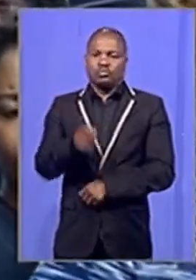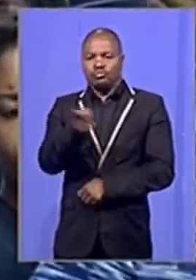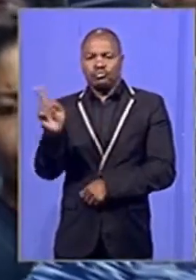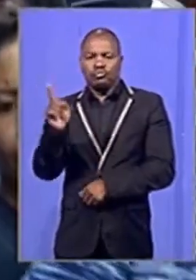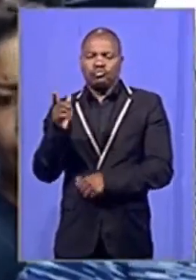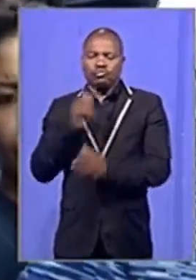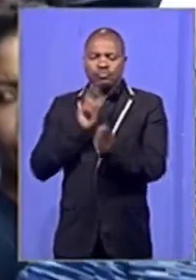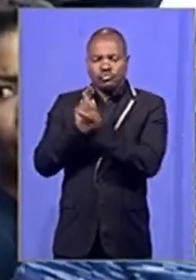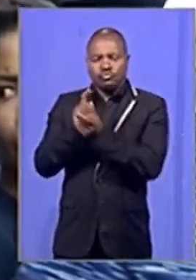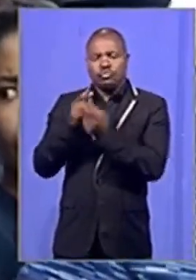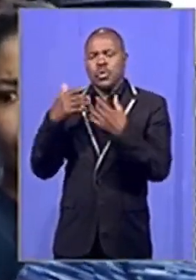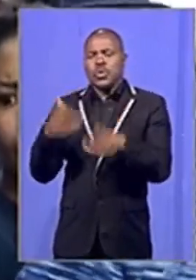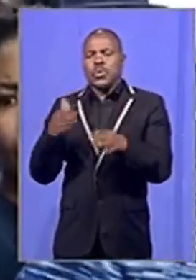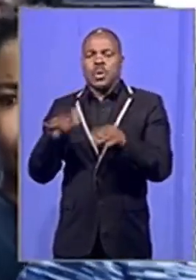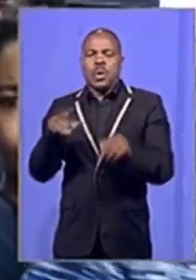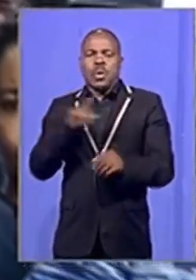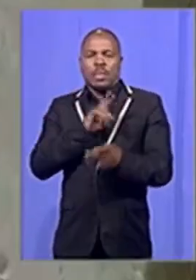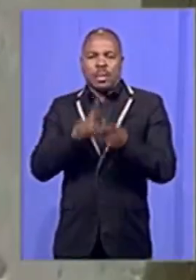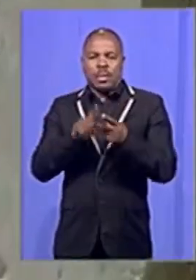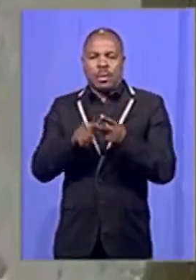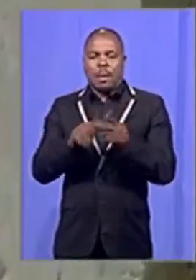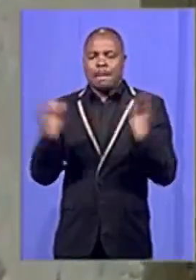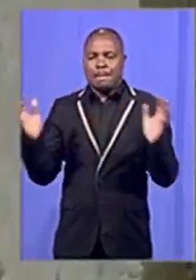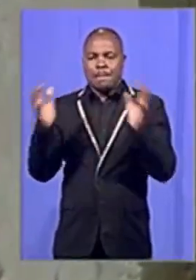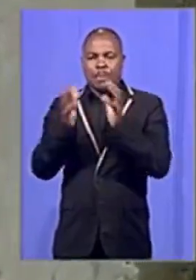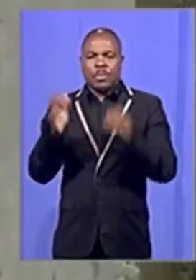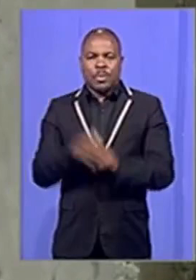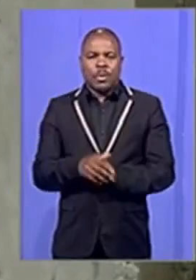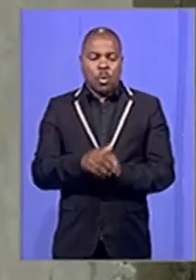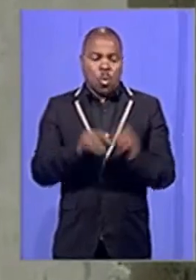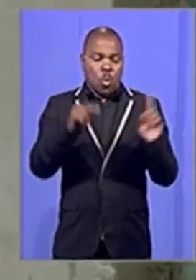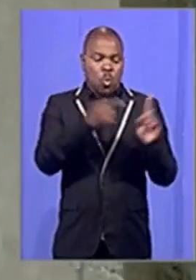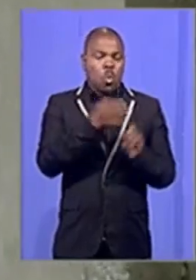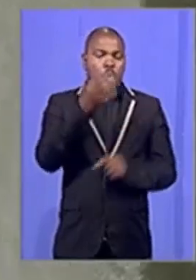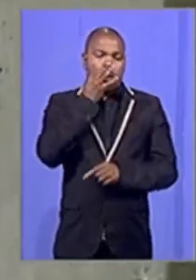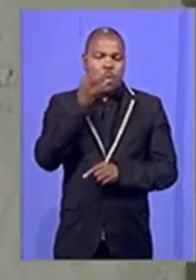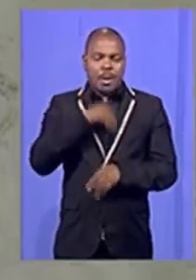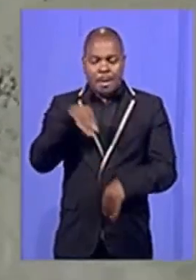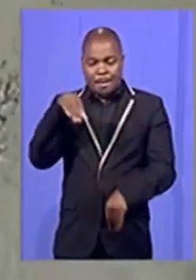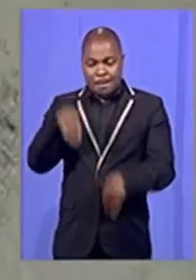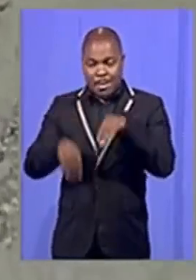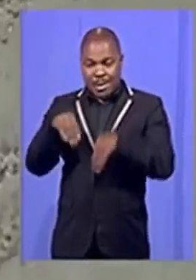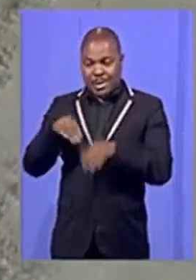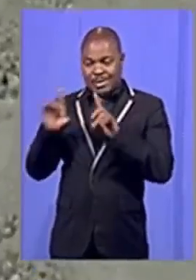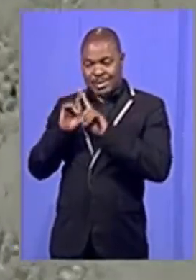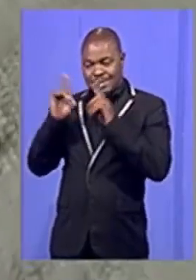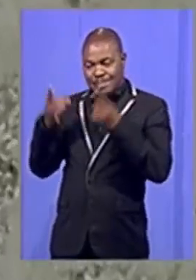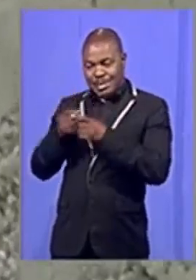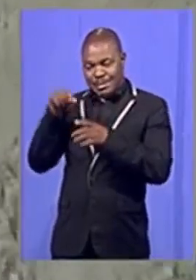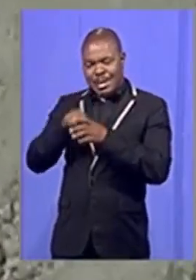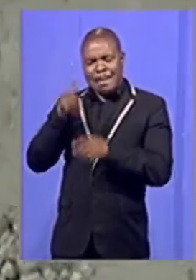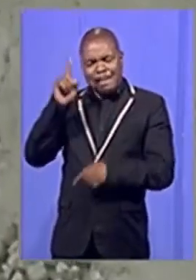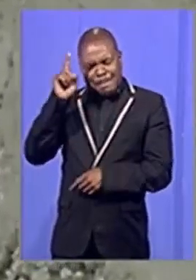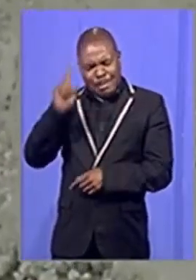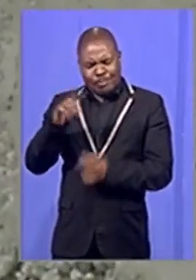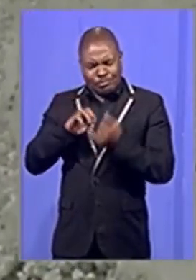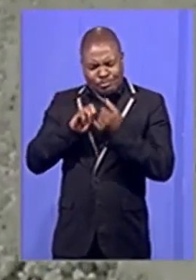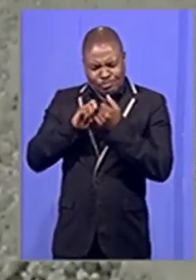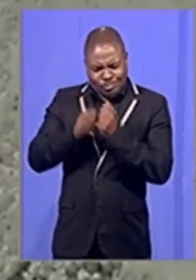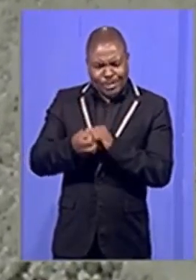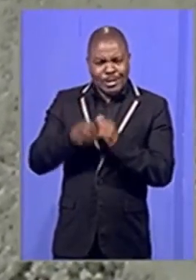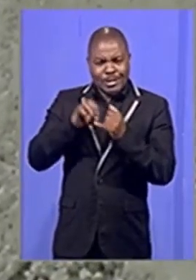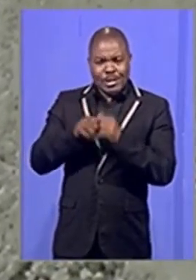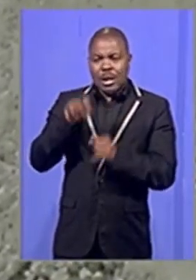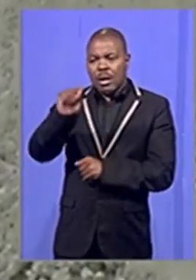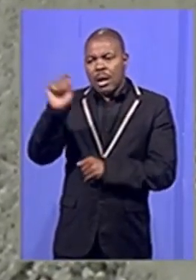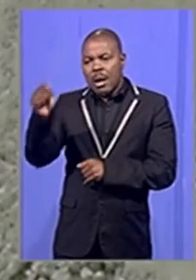in full force as some form of business. Bo tlhalositse gape fa lefapha la diminerale le tshwanetse go itsotsogopanya go netefatsa fa